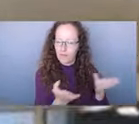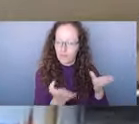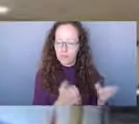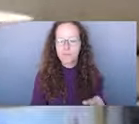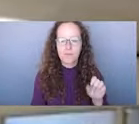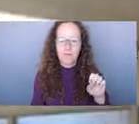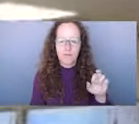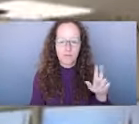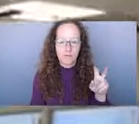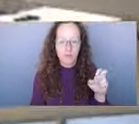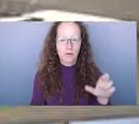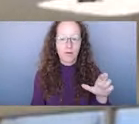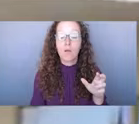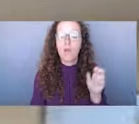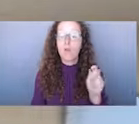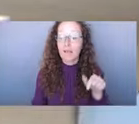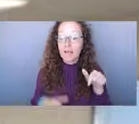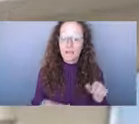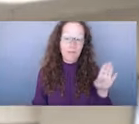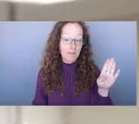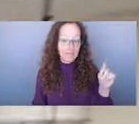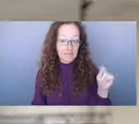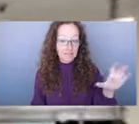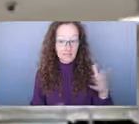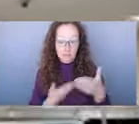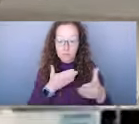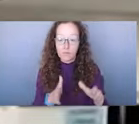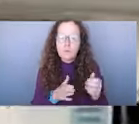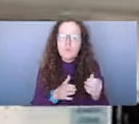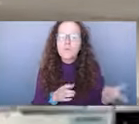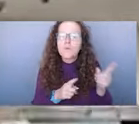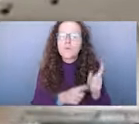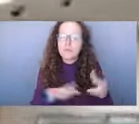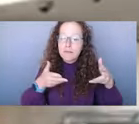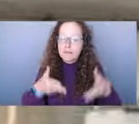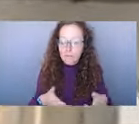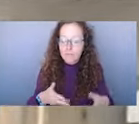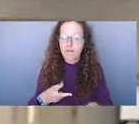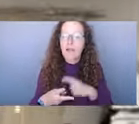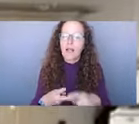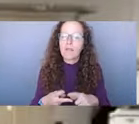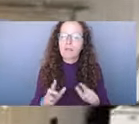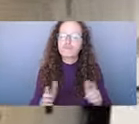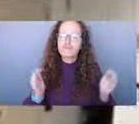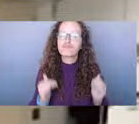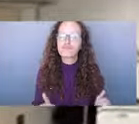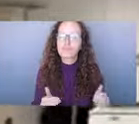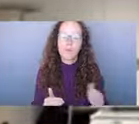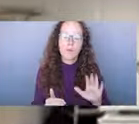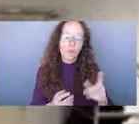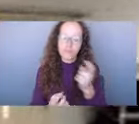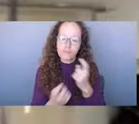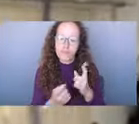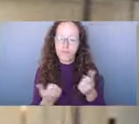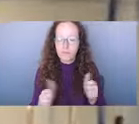just have a few more minutes in the Ballot Tabulation Center before we move on to answering some of your questions, but we want to make one more stop, and that's going to be